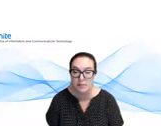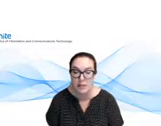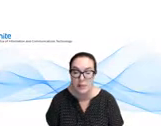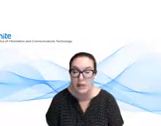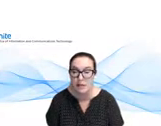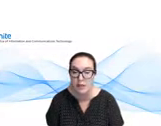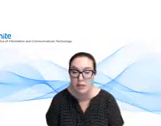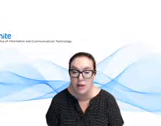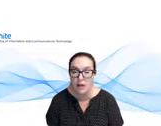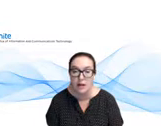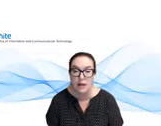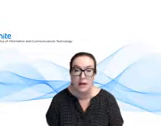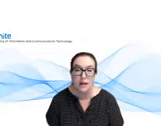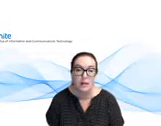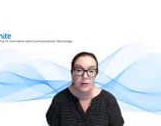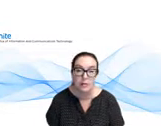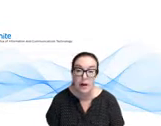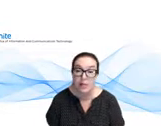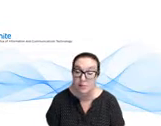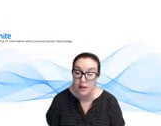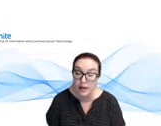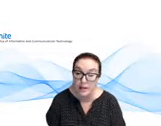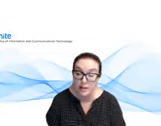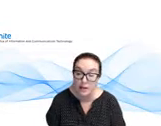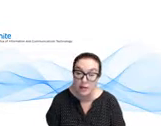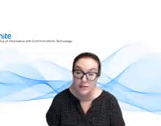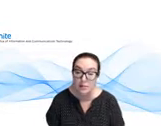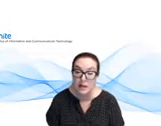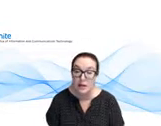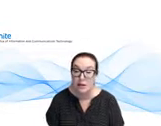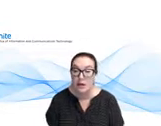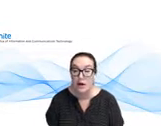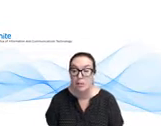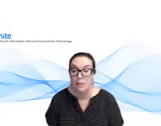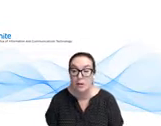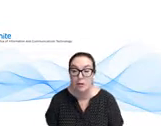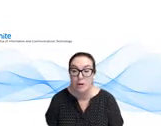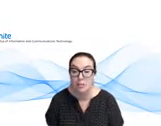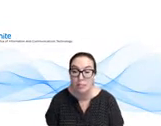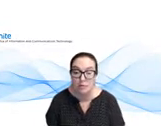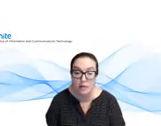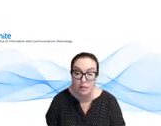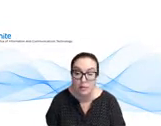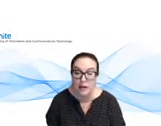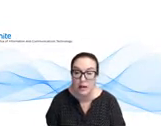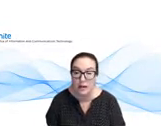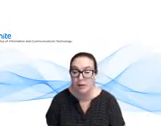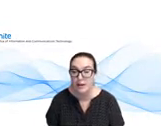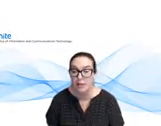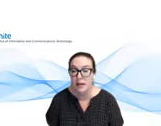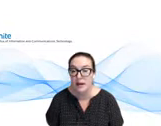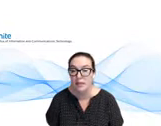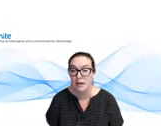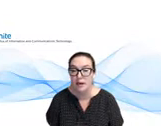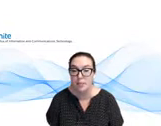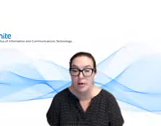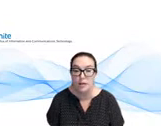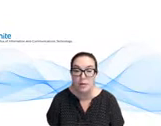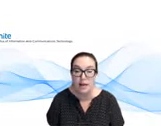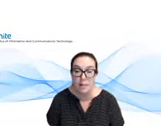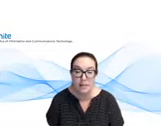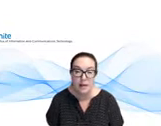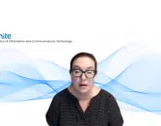it's misleading and frustrating. Learn about the compliance that you have to meet. Learn, improve, and repeat. And finally, I